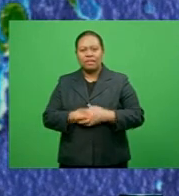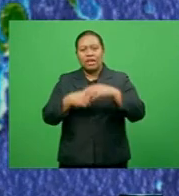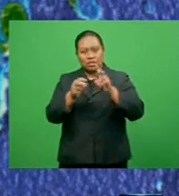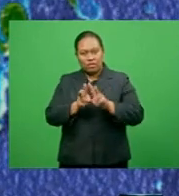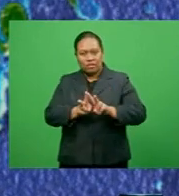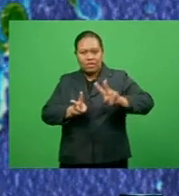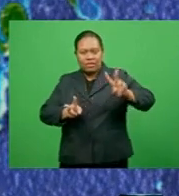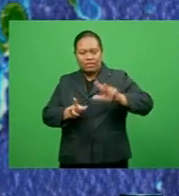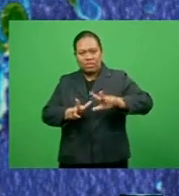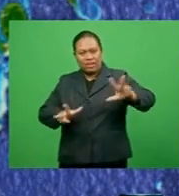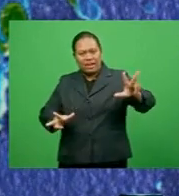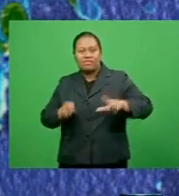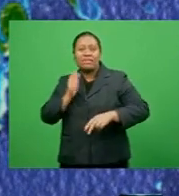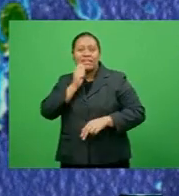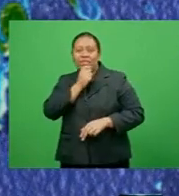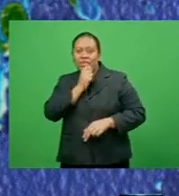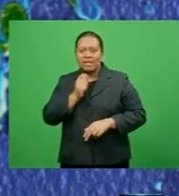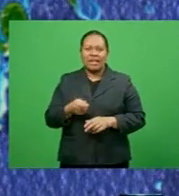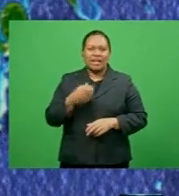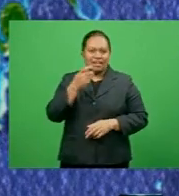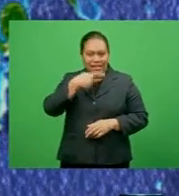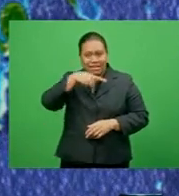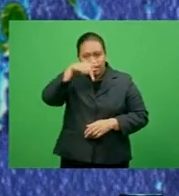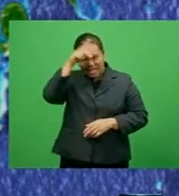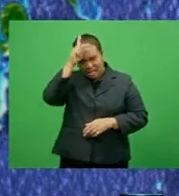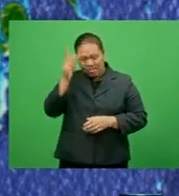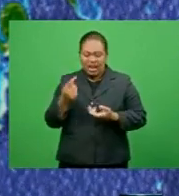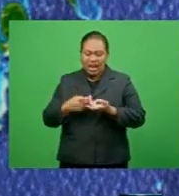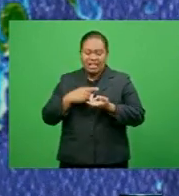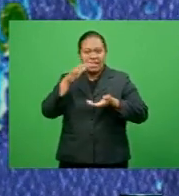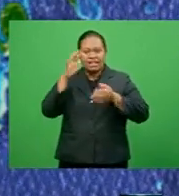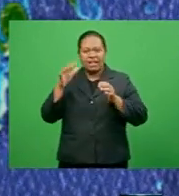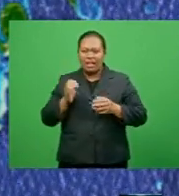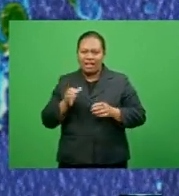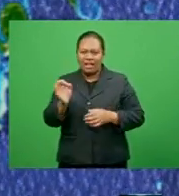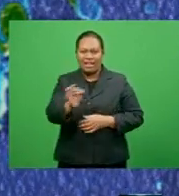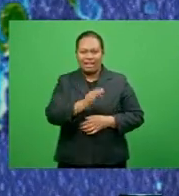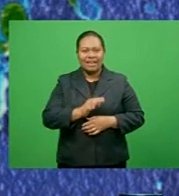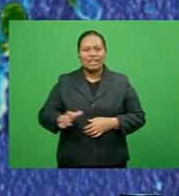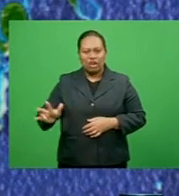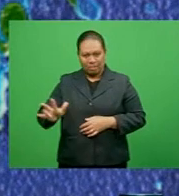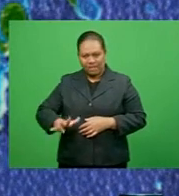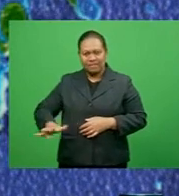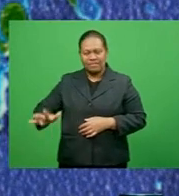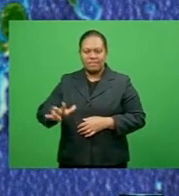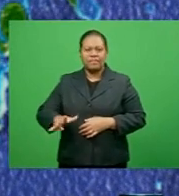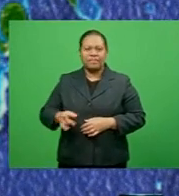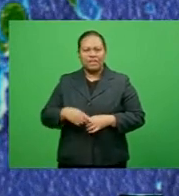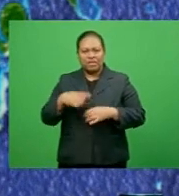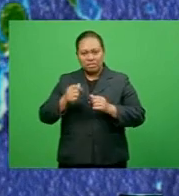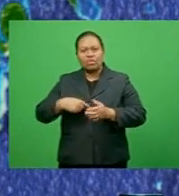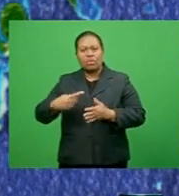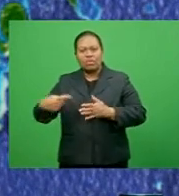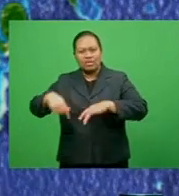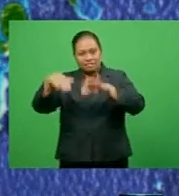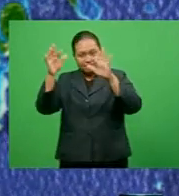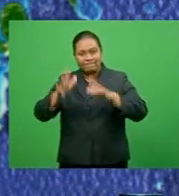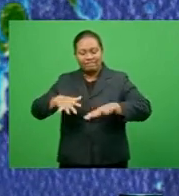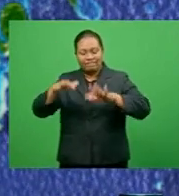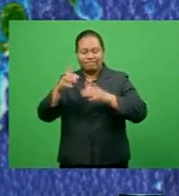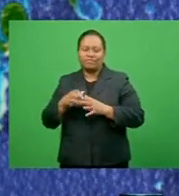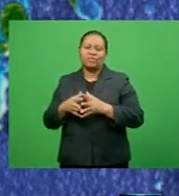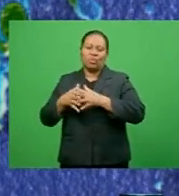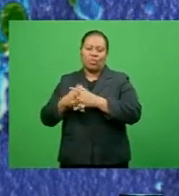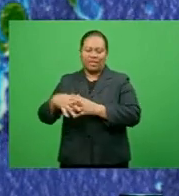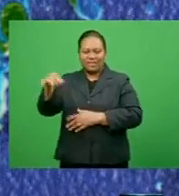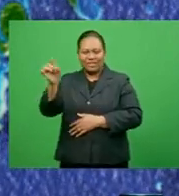Vanuelevu, Tabiuni, Kandavu and nearby smaller islands, and Lomaiviti group. Rain gradually easing to showers from the west later